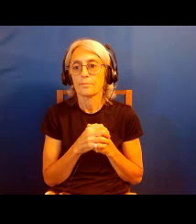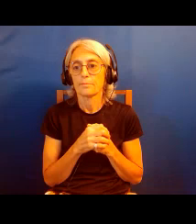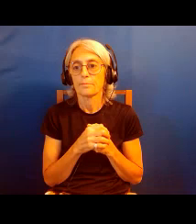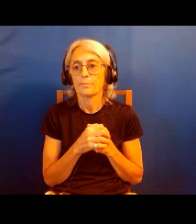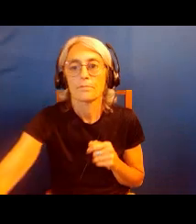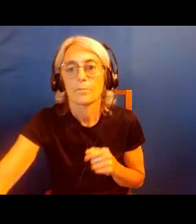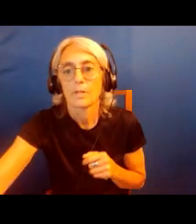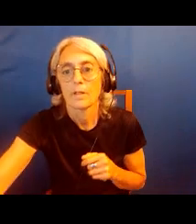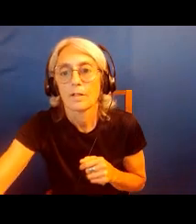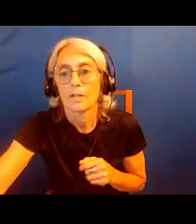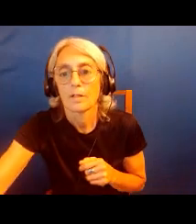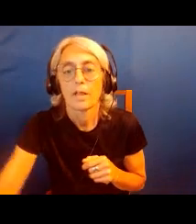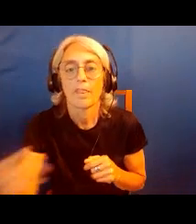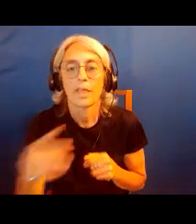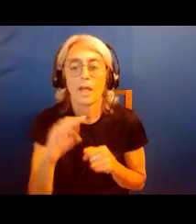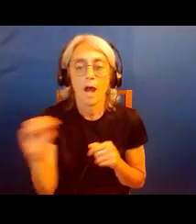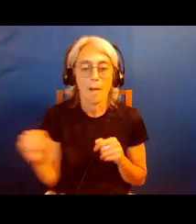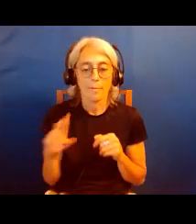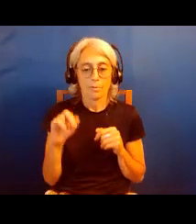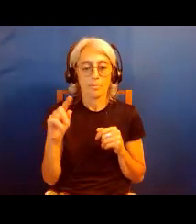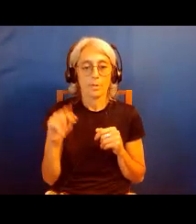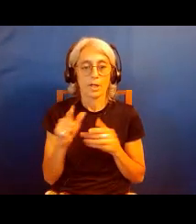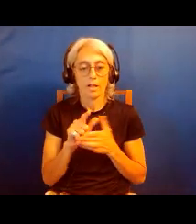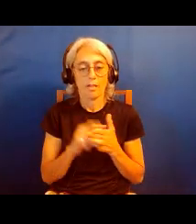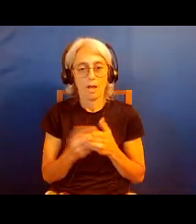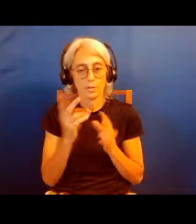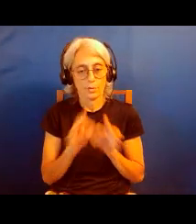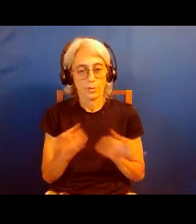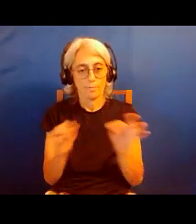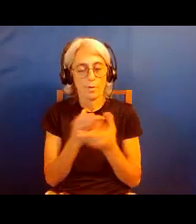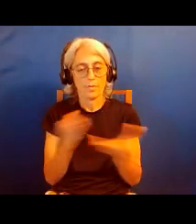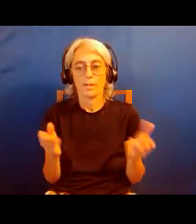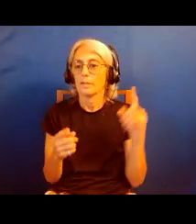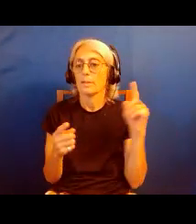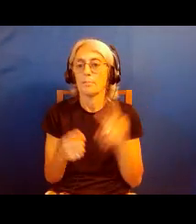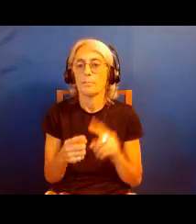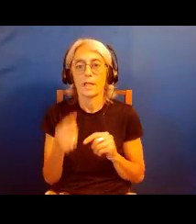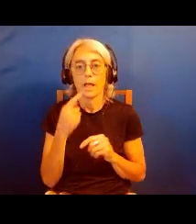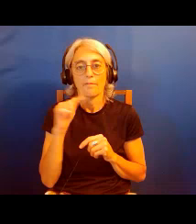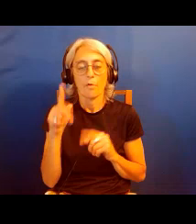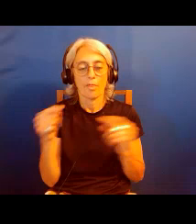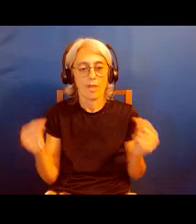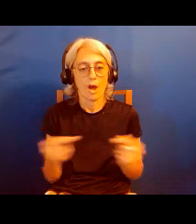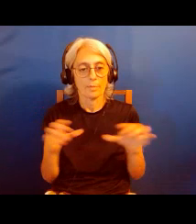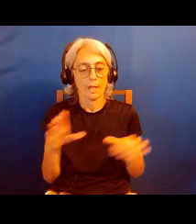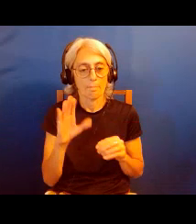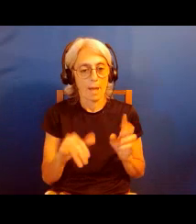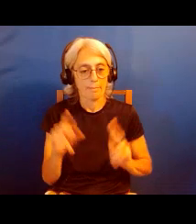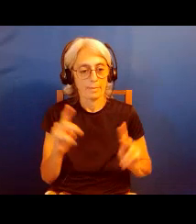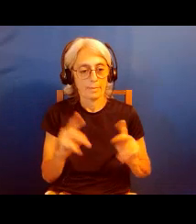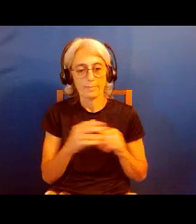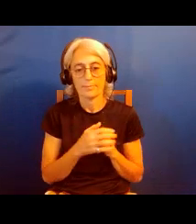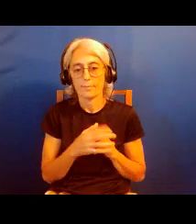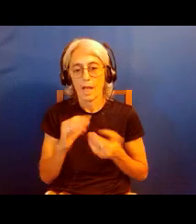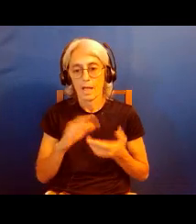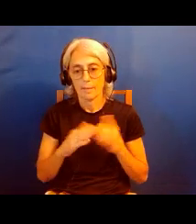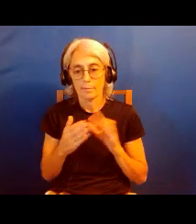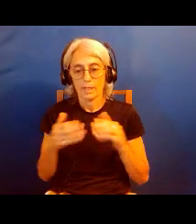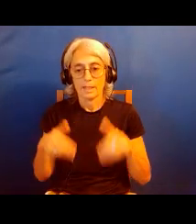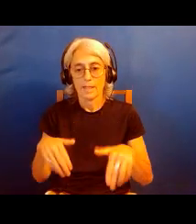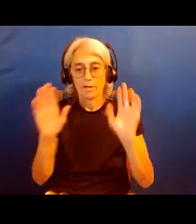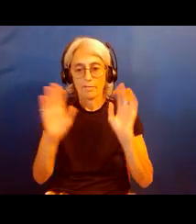The Roberti law, two main things was to mitigate for the harm done by people and community sacrificing